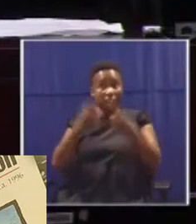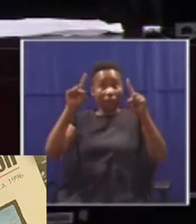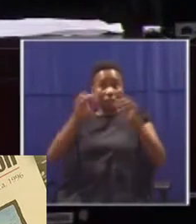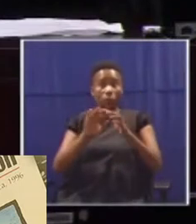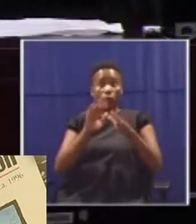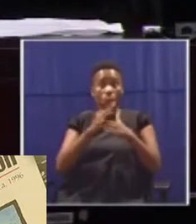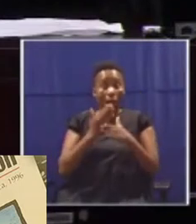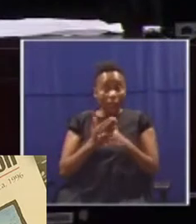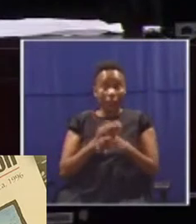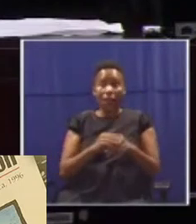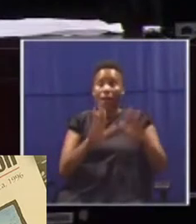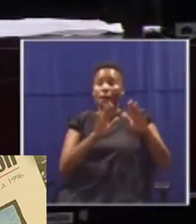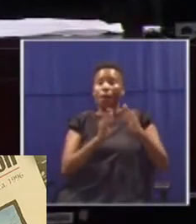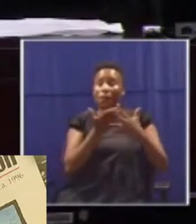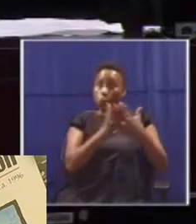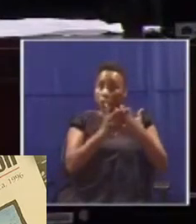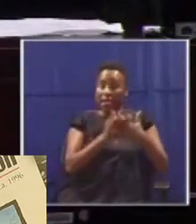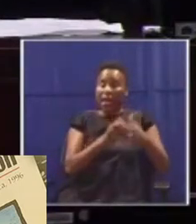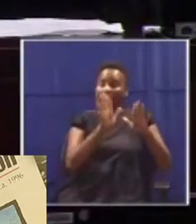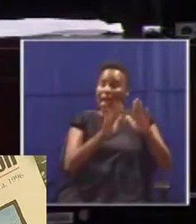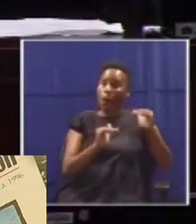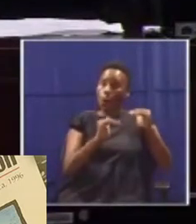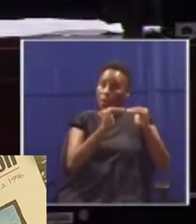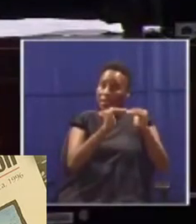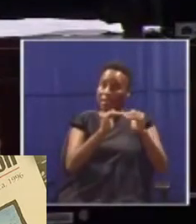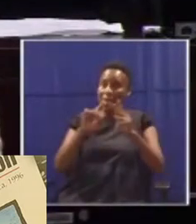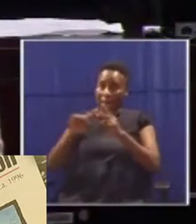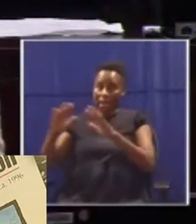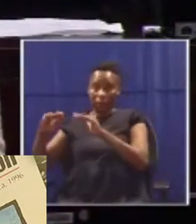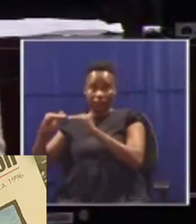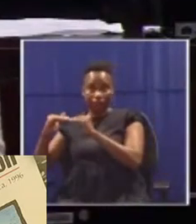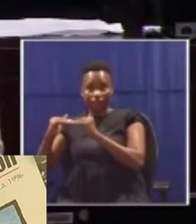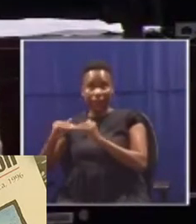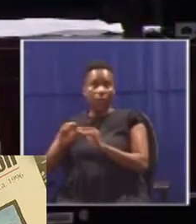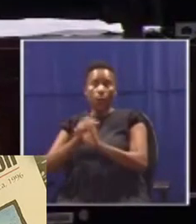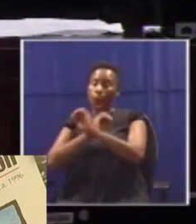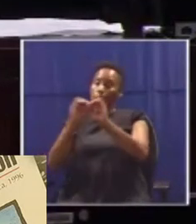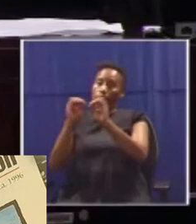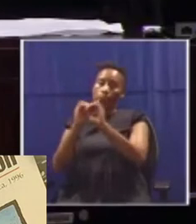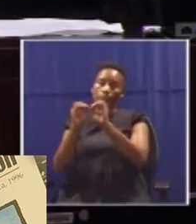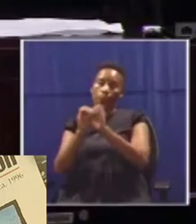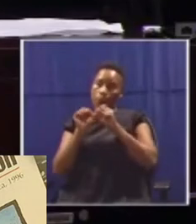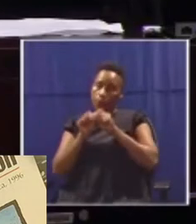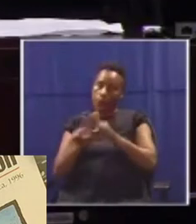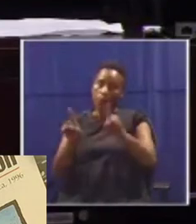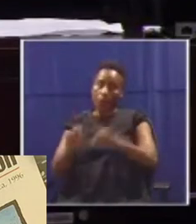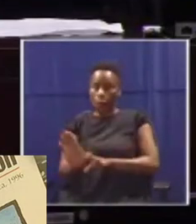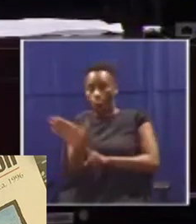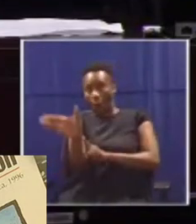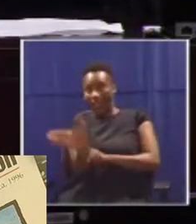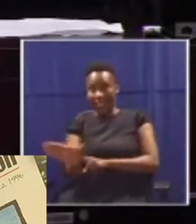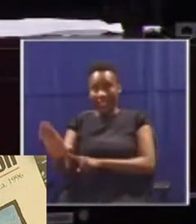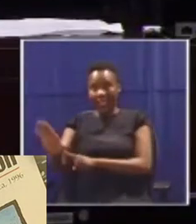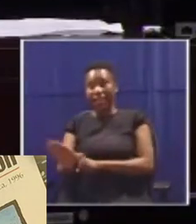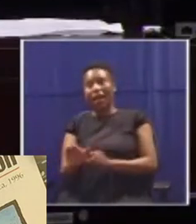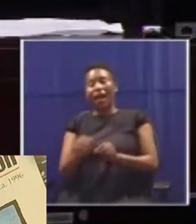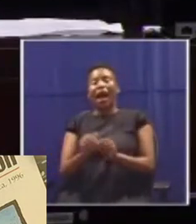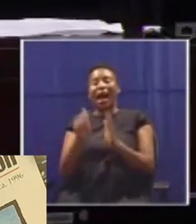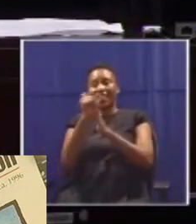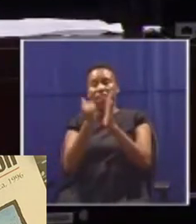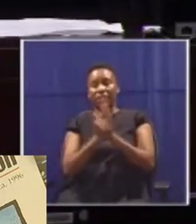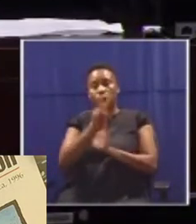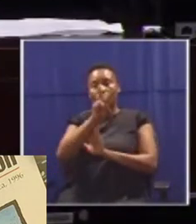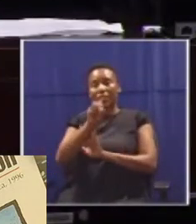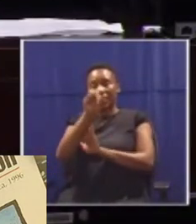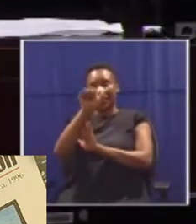and equality, for good reasons. Neither in our continent's blueprint, Agenda 2063, and